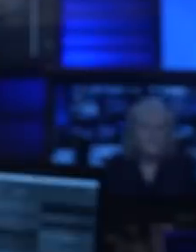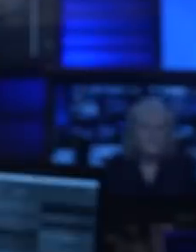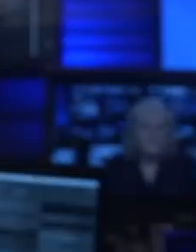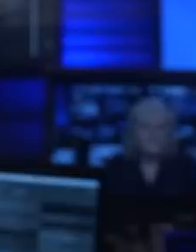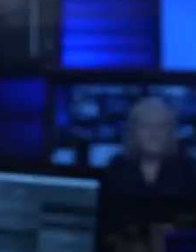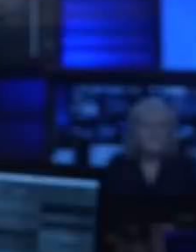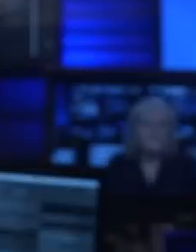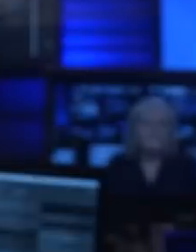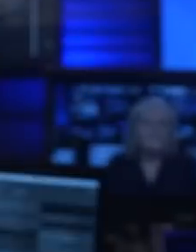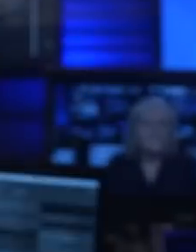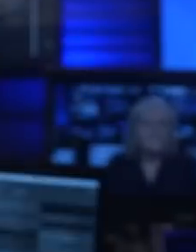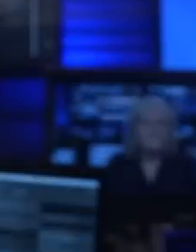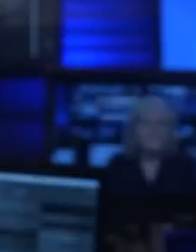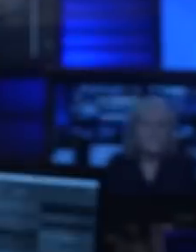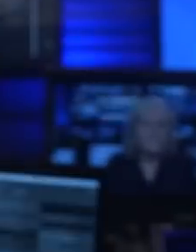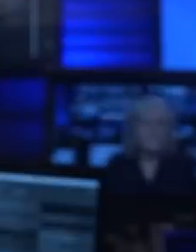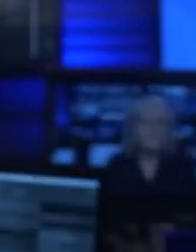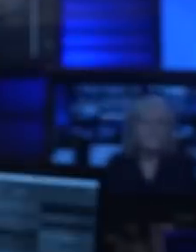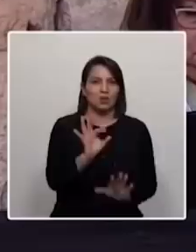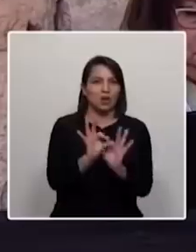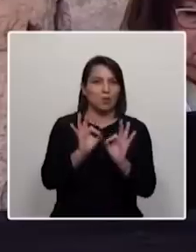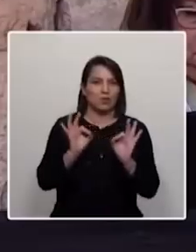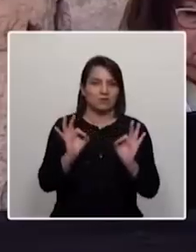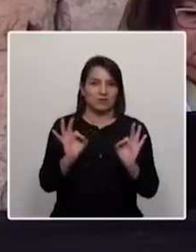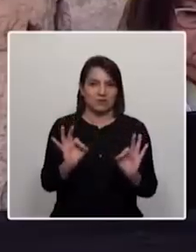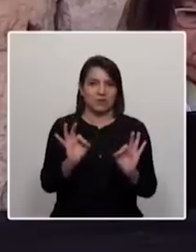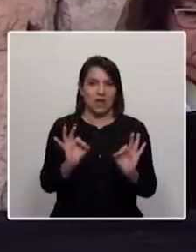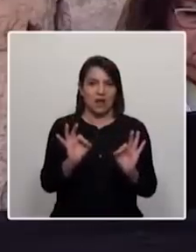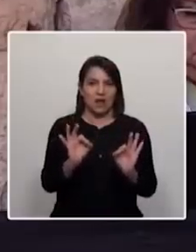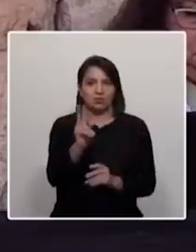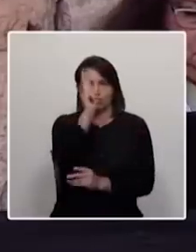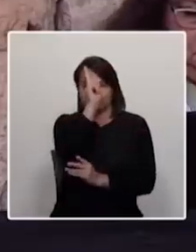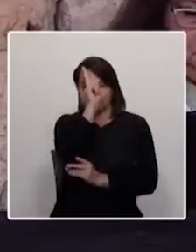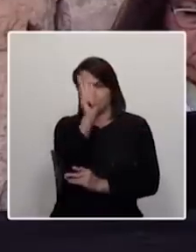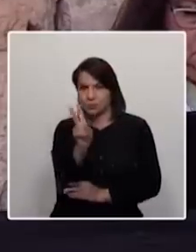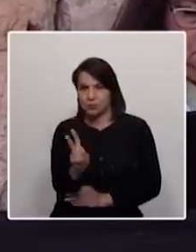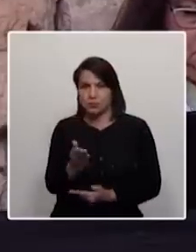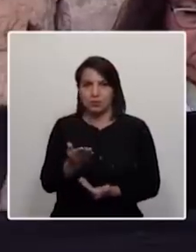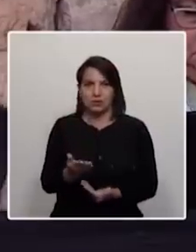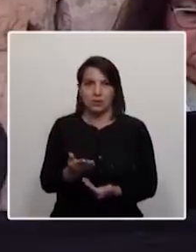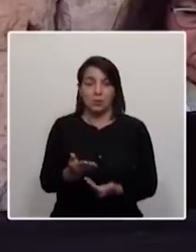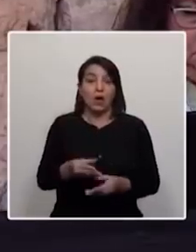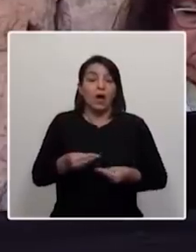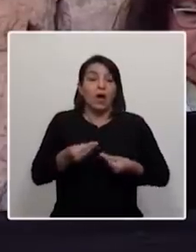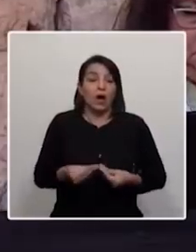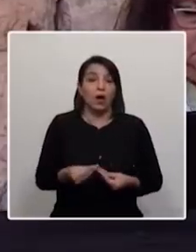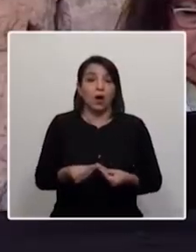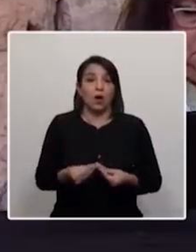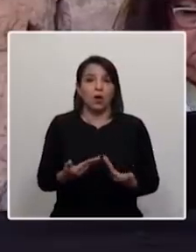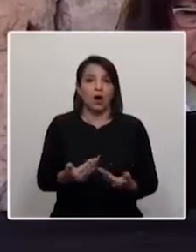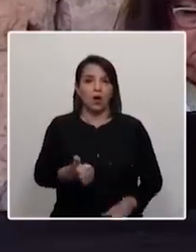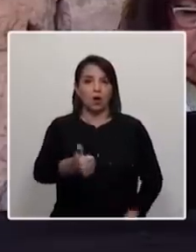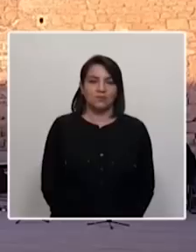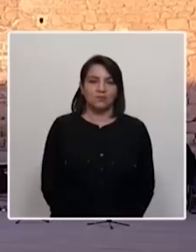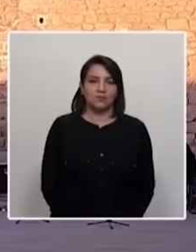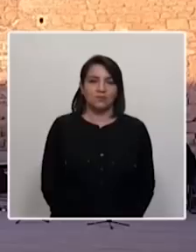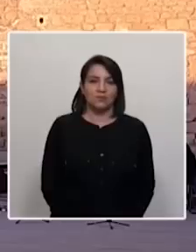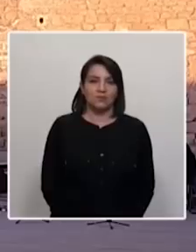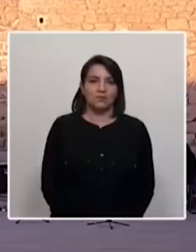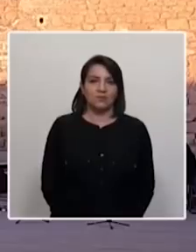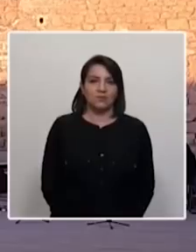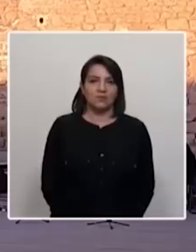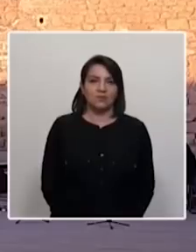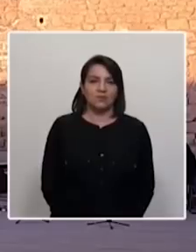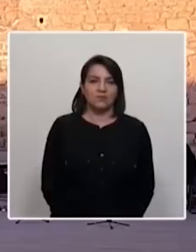new constitution was presented this week that could replace the one implemented during the dictatorship of General Augusto Pinochet. The president of